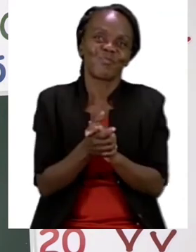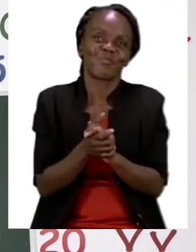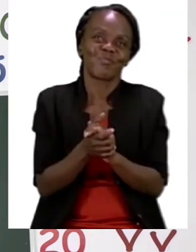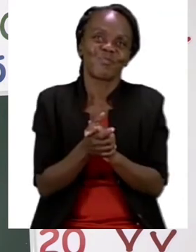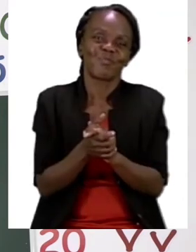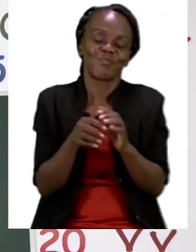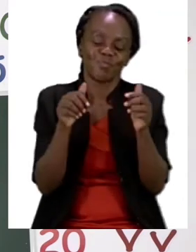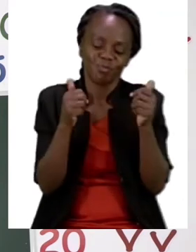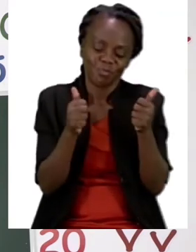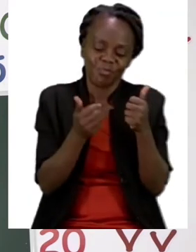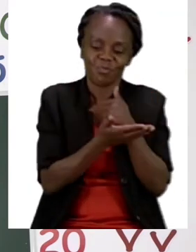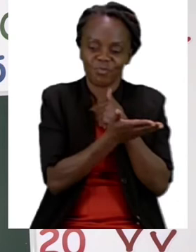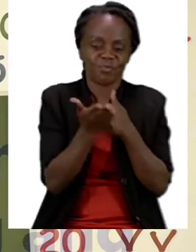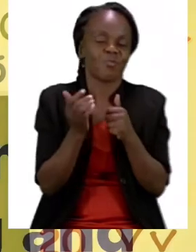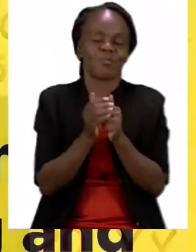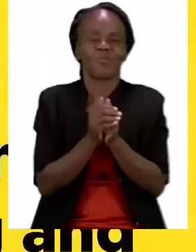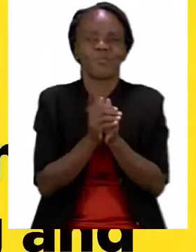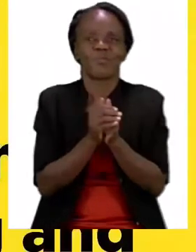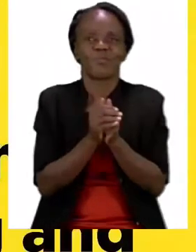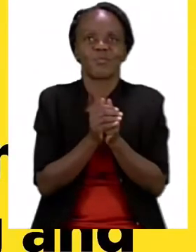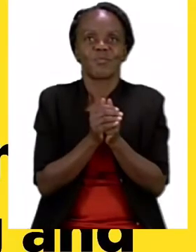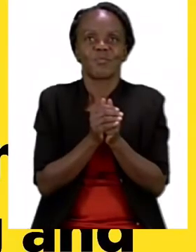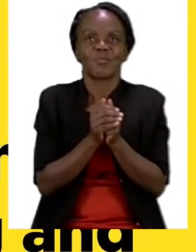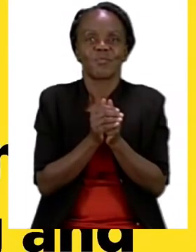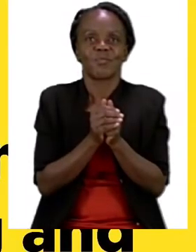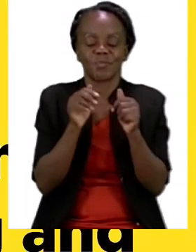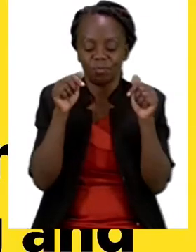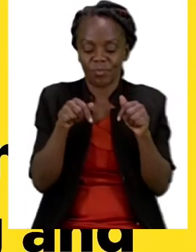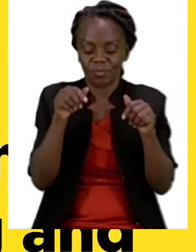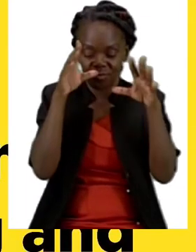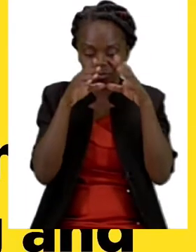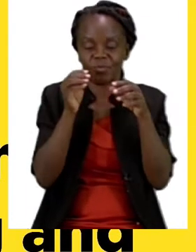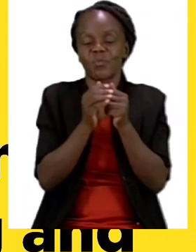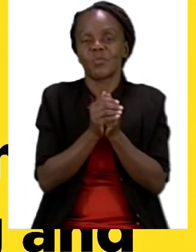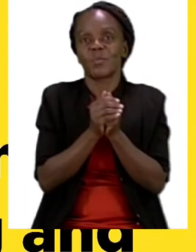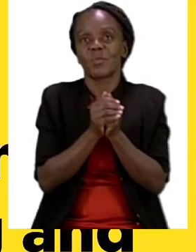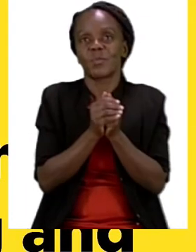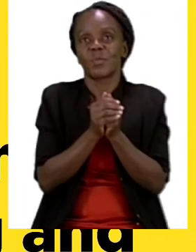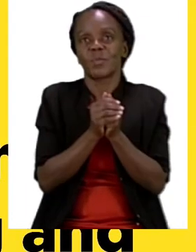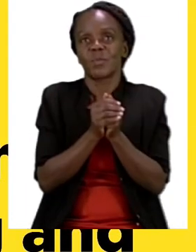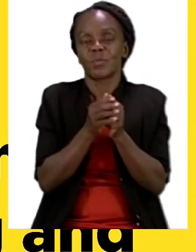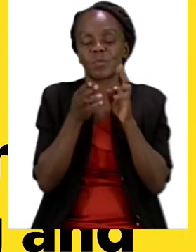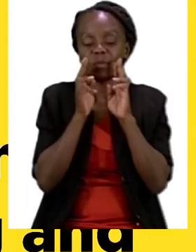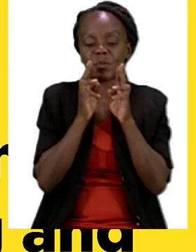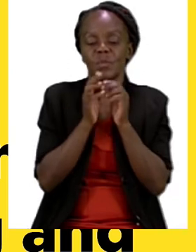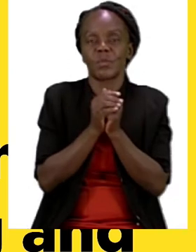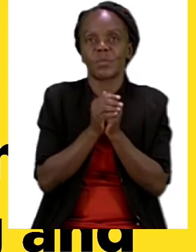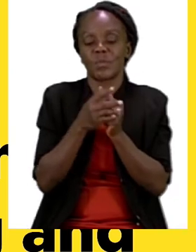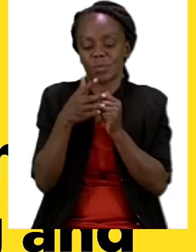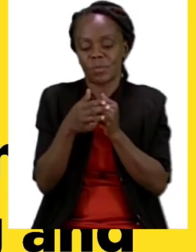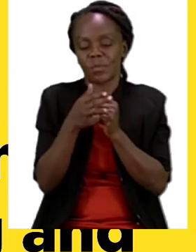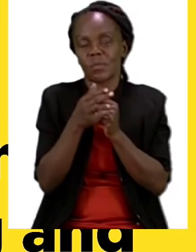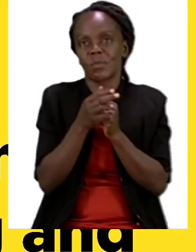Yay! Good job, everyone! For today's lesson, we'll be talking about